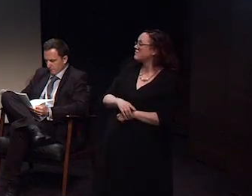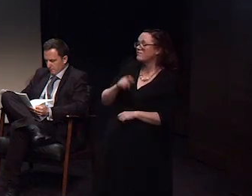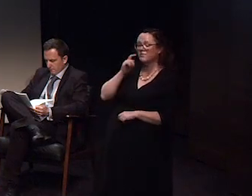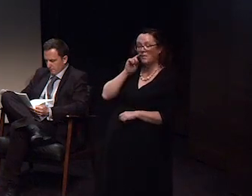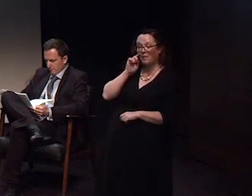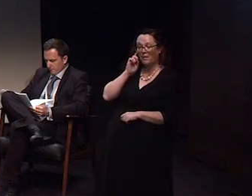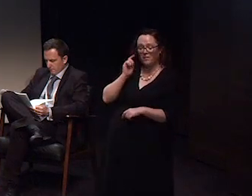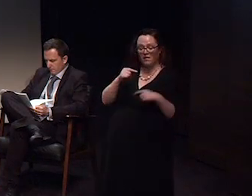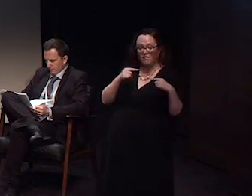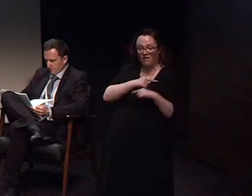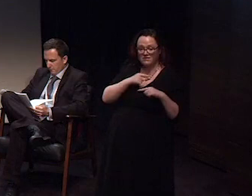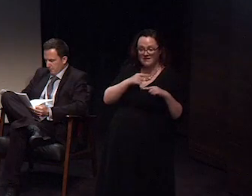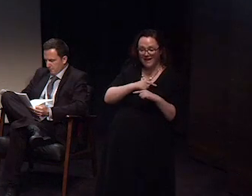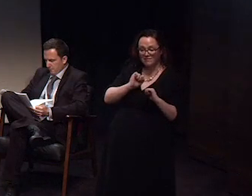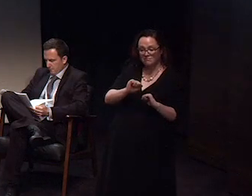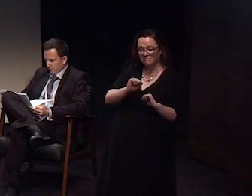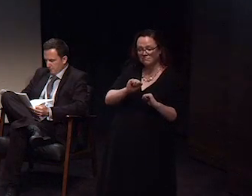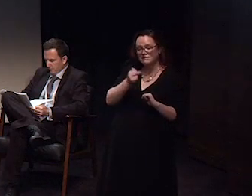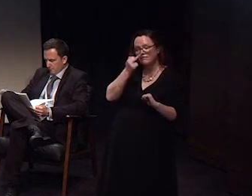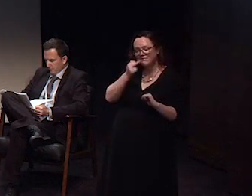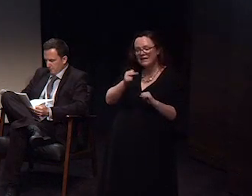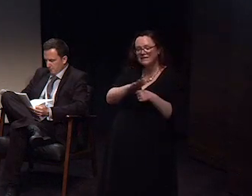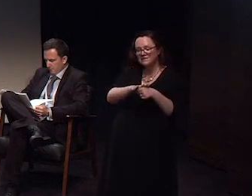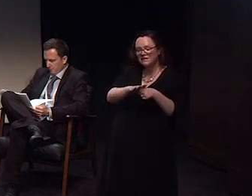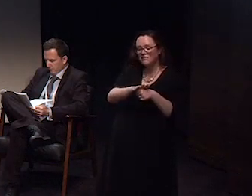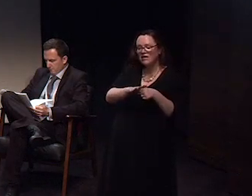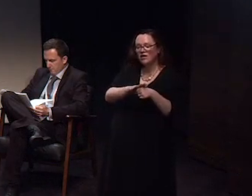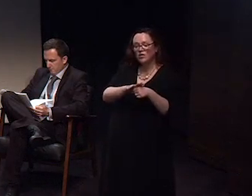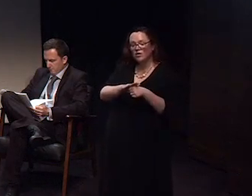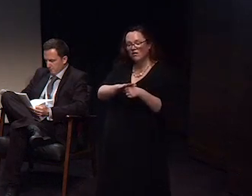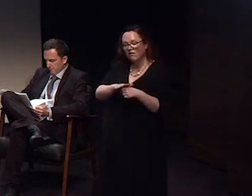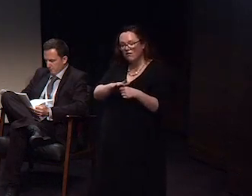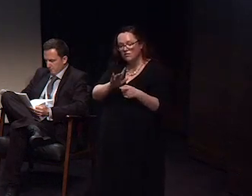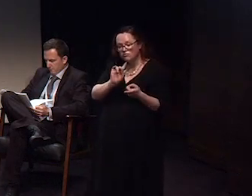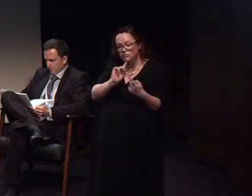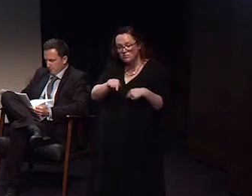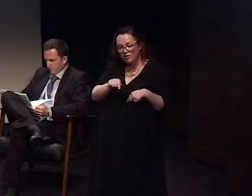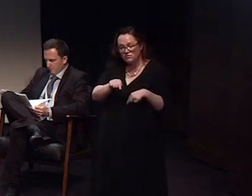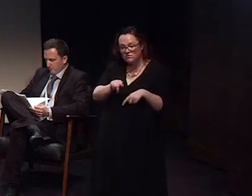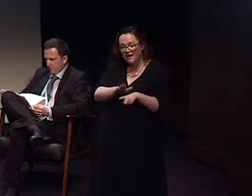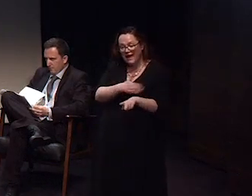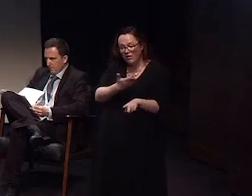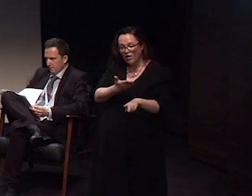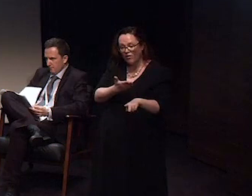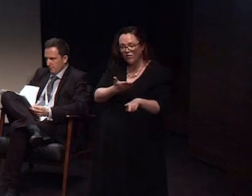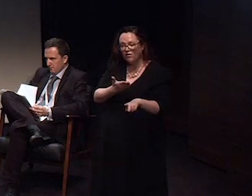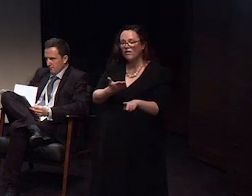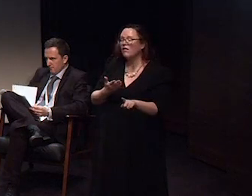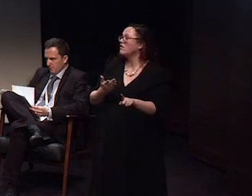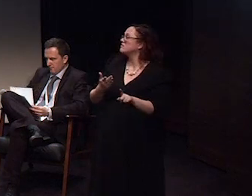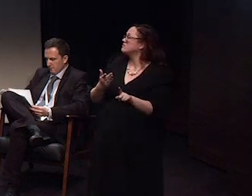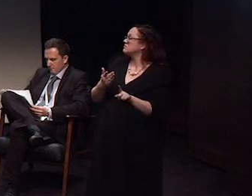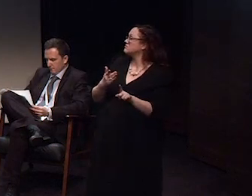arrest simulation. So in the literature, we saw that it takes up to 3 minutes to recognize the cardiac arrest for